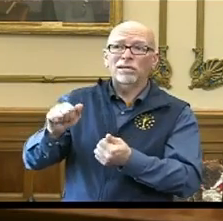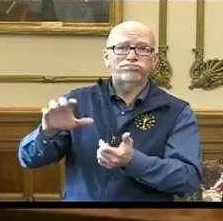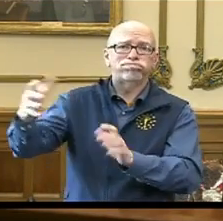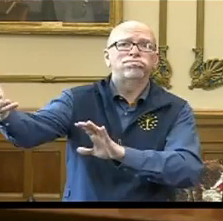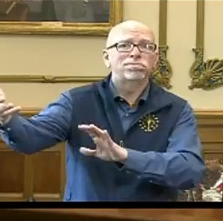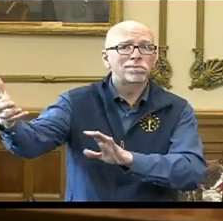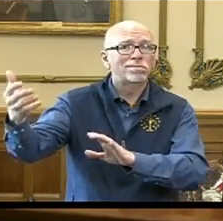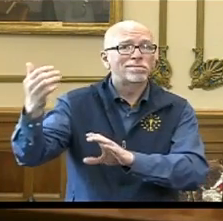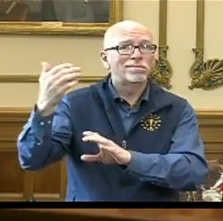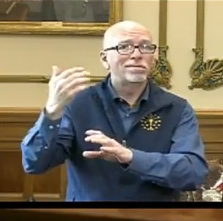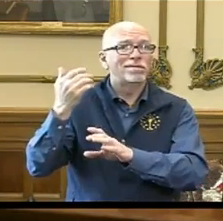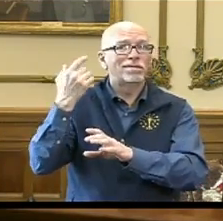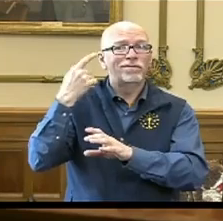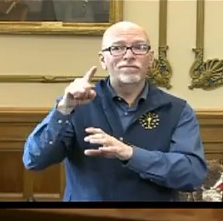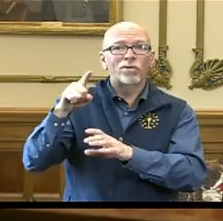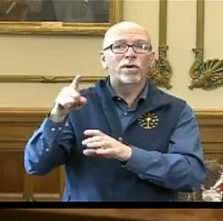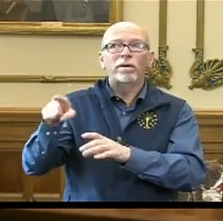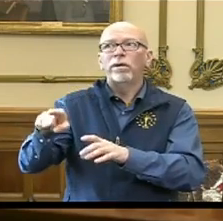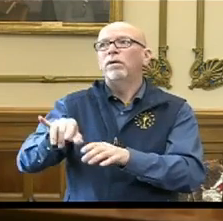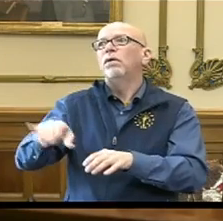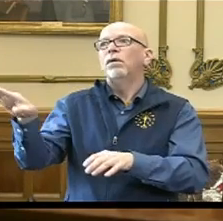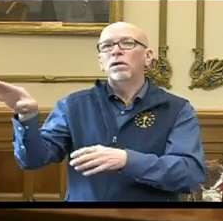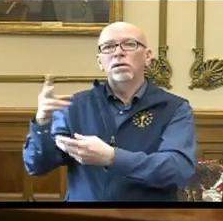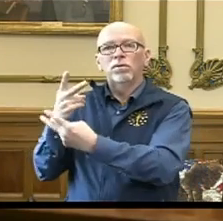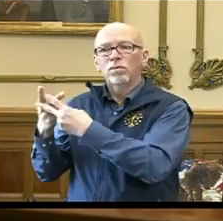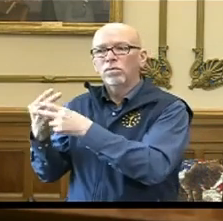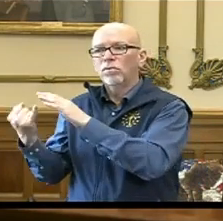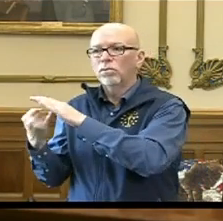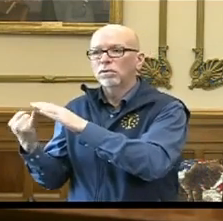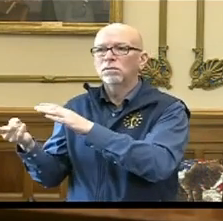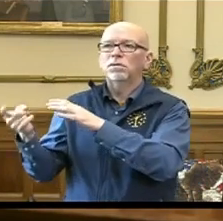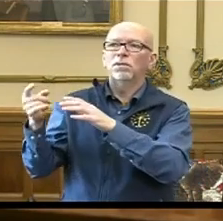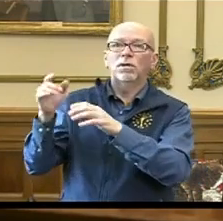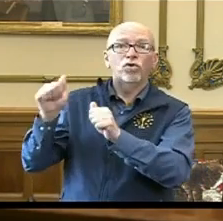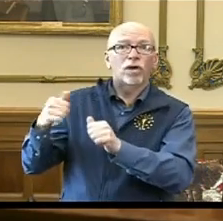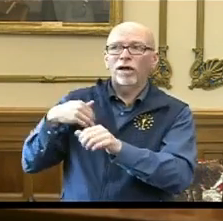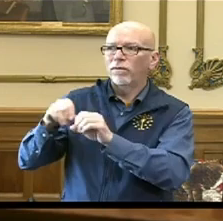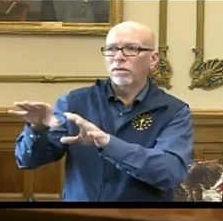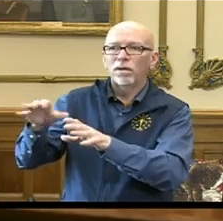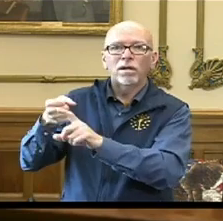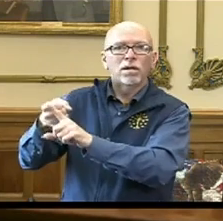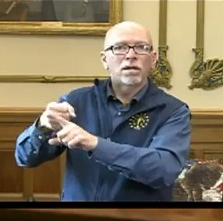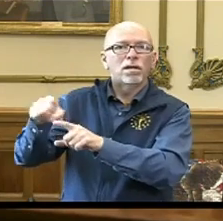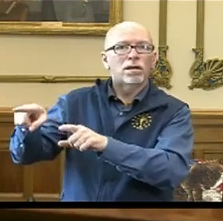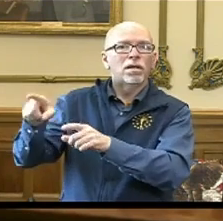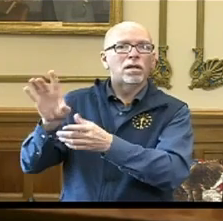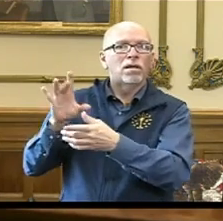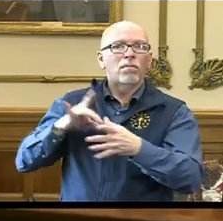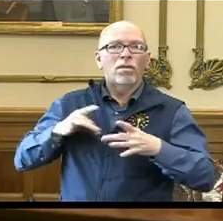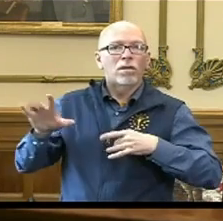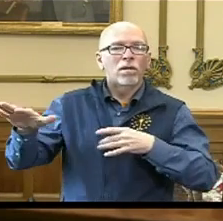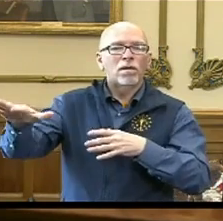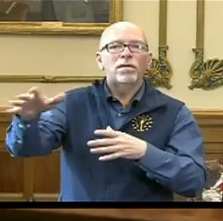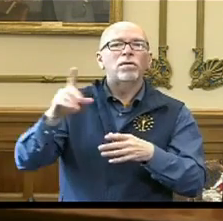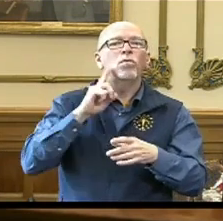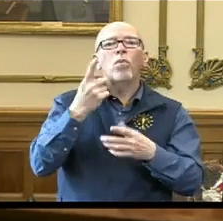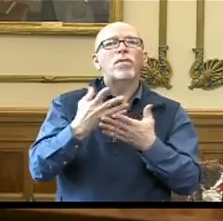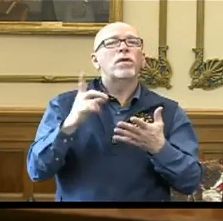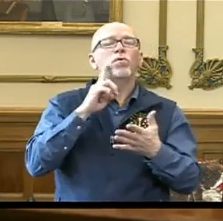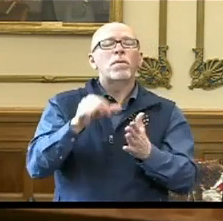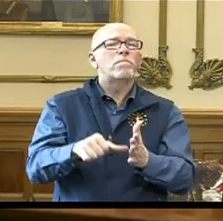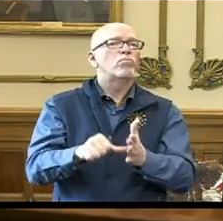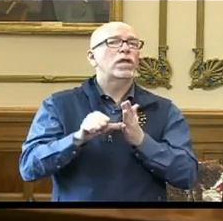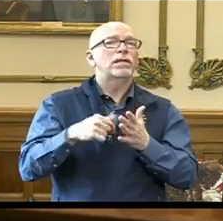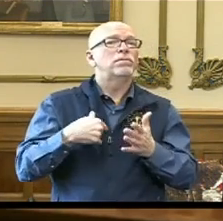time through the quarantine you got to go through, and it just has this tremendous ripple effect. And the thing that's impressed me most